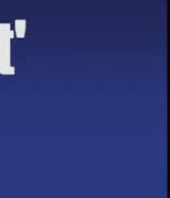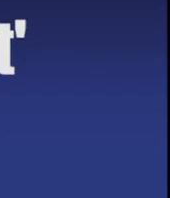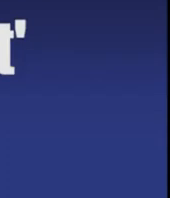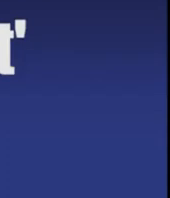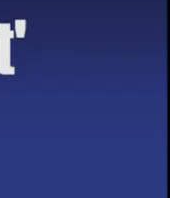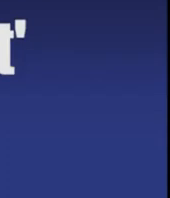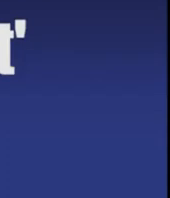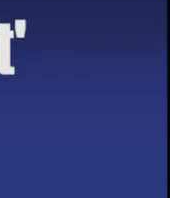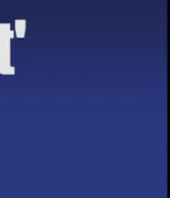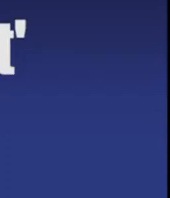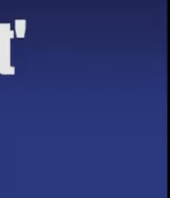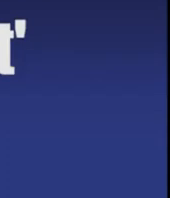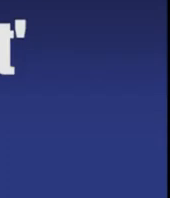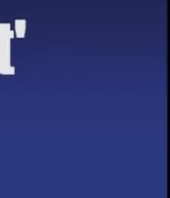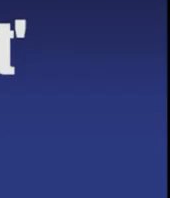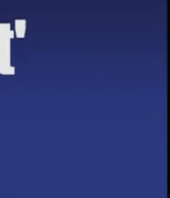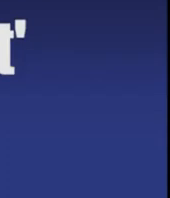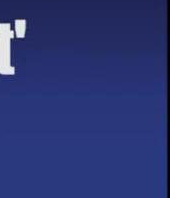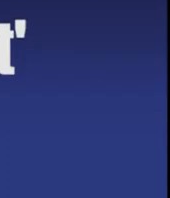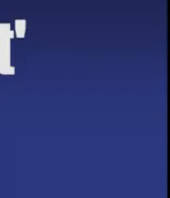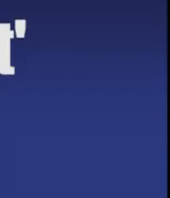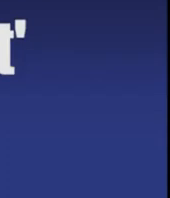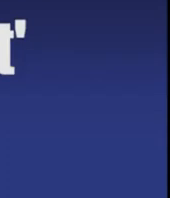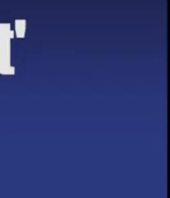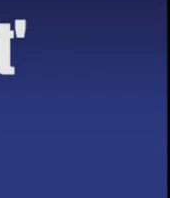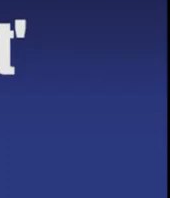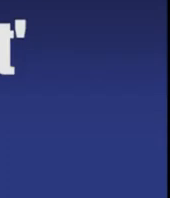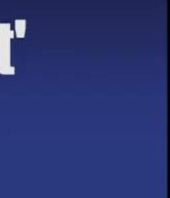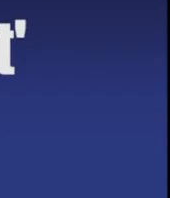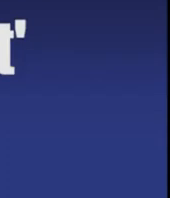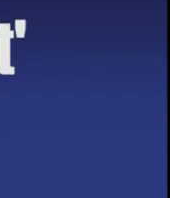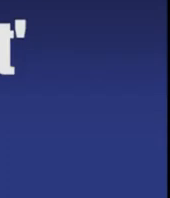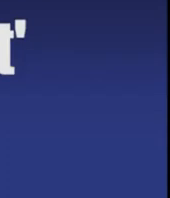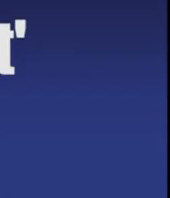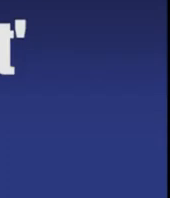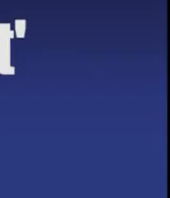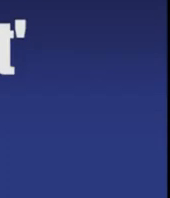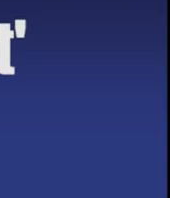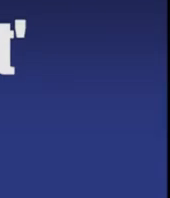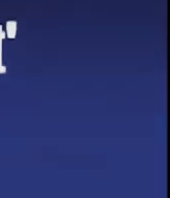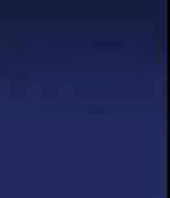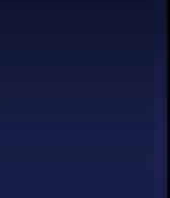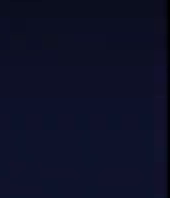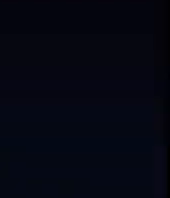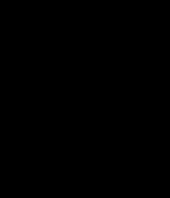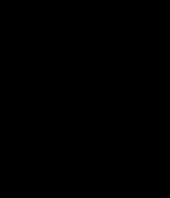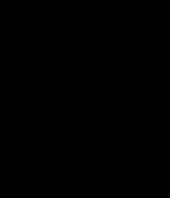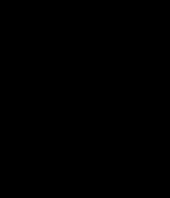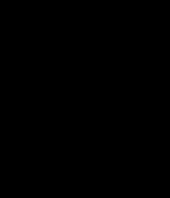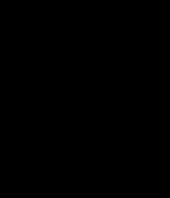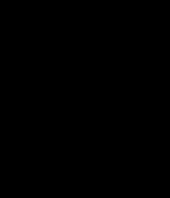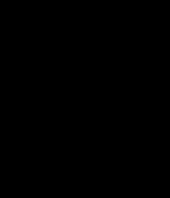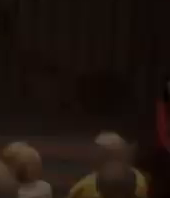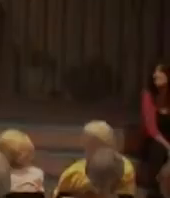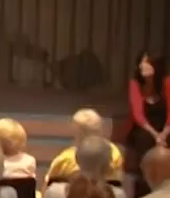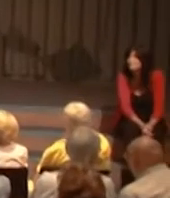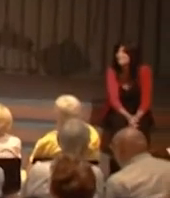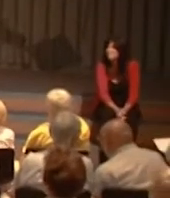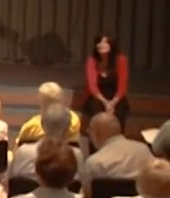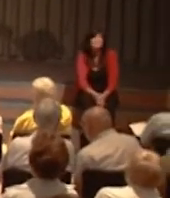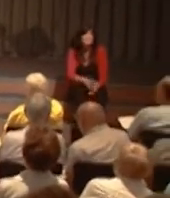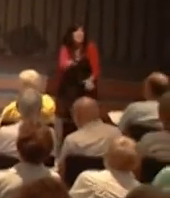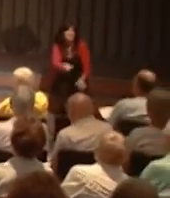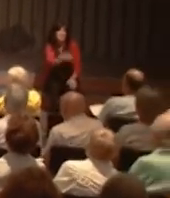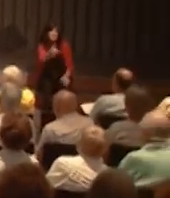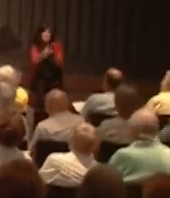oi, oi, oi, oi, ich gefuhrt weg. Lo mir sich gesegnen, der Poist geht weg. Here's